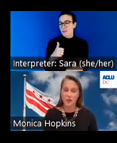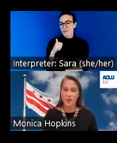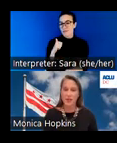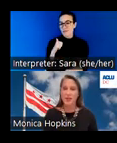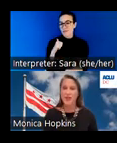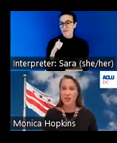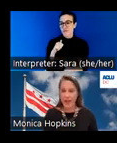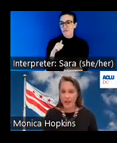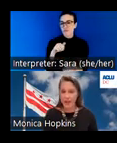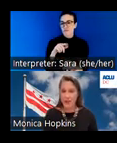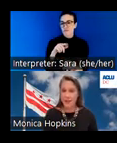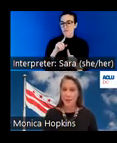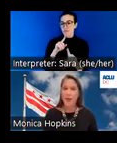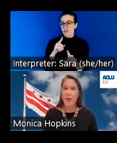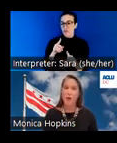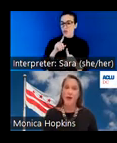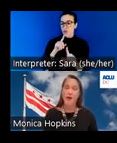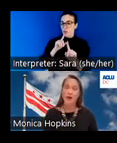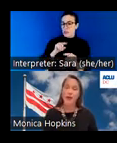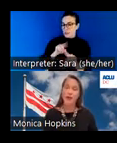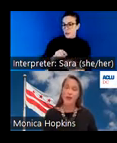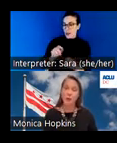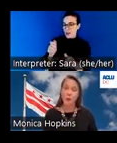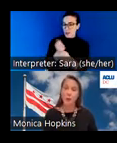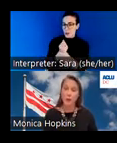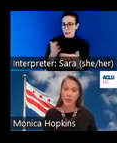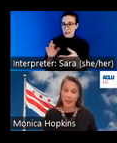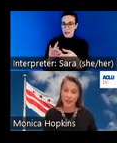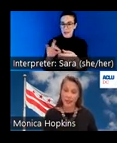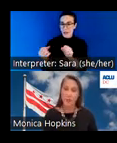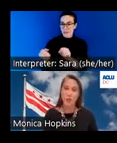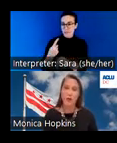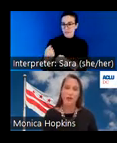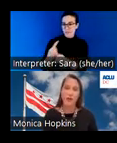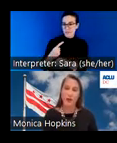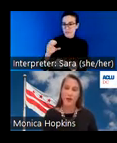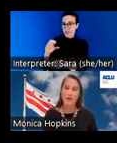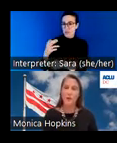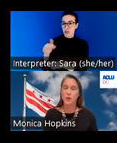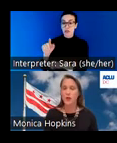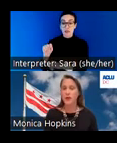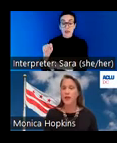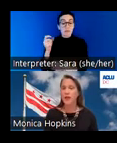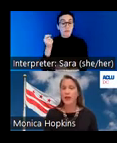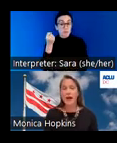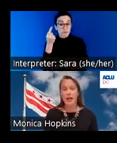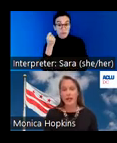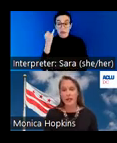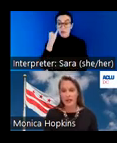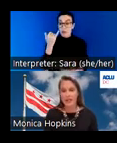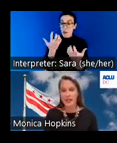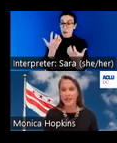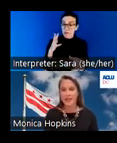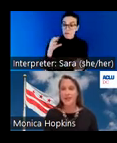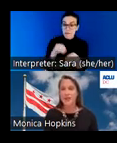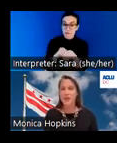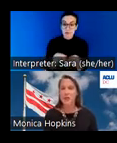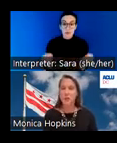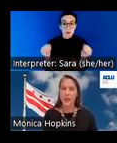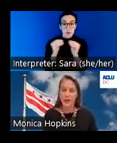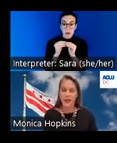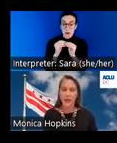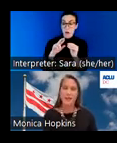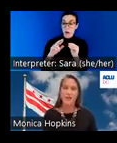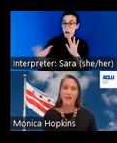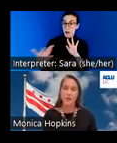of the notes in the chat. However, if you would like to be more involved or contact us,